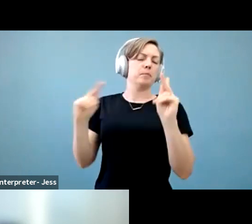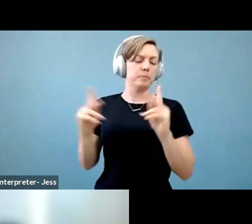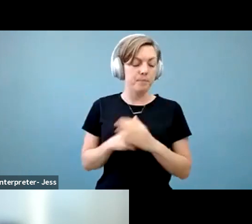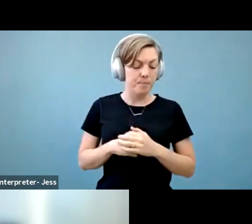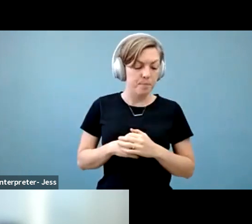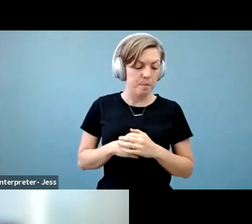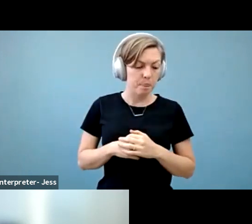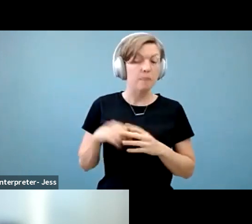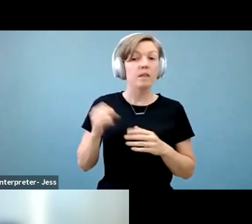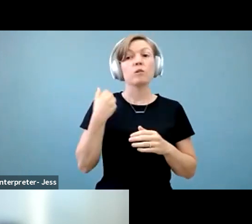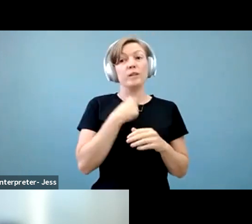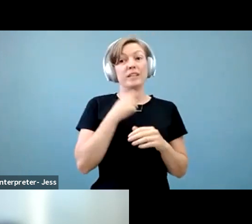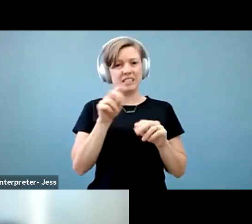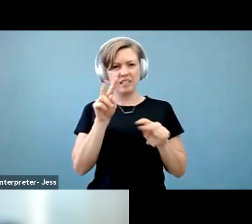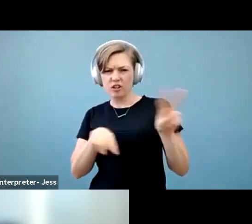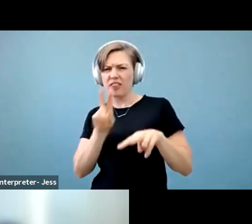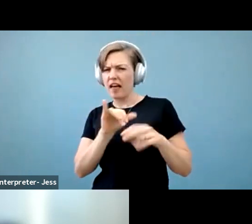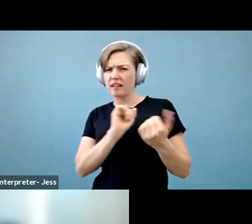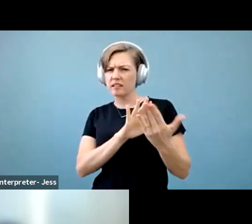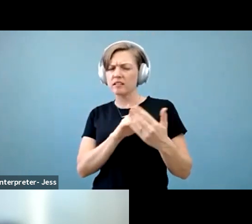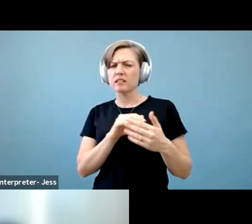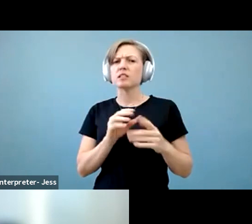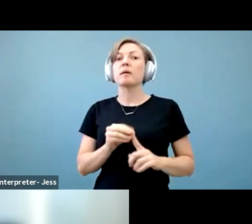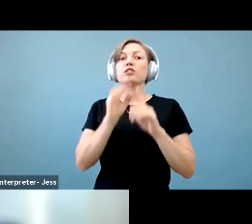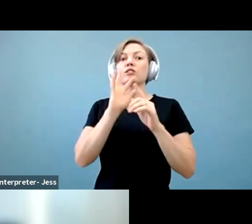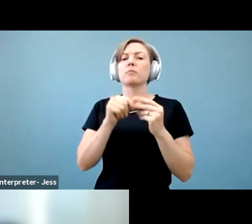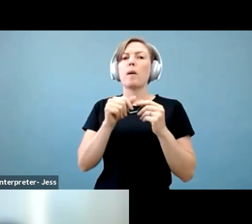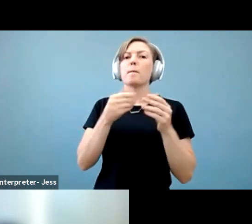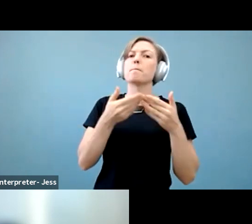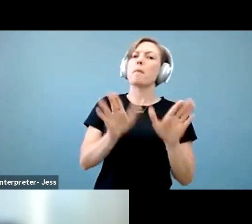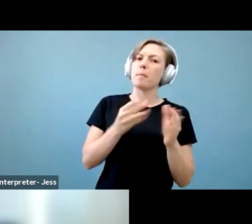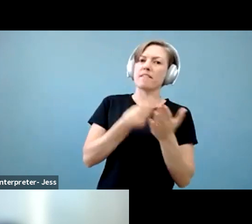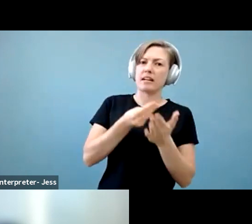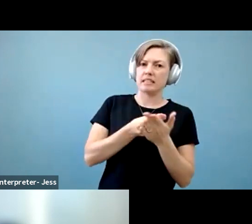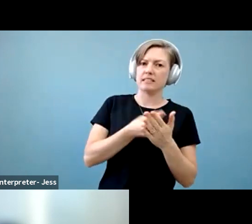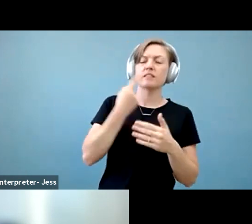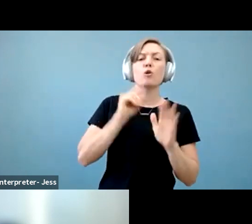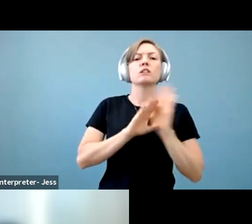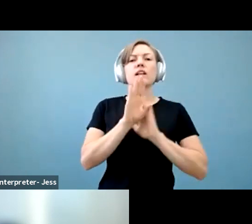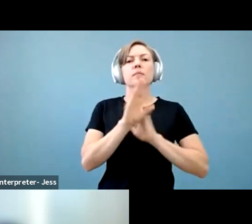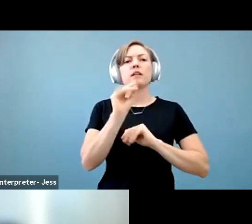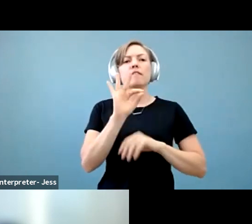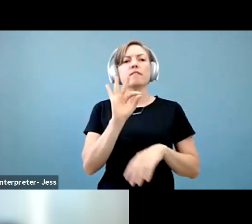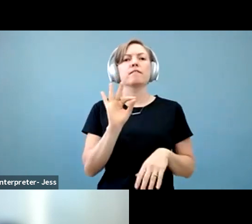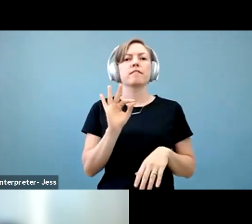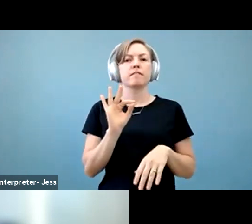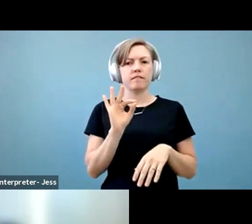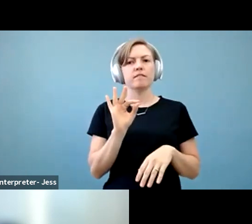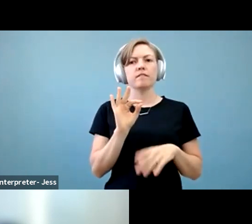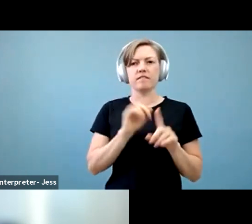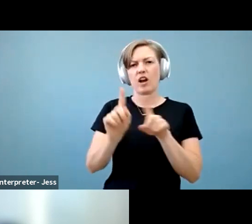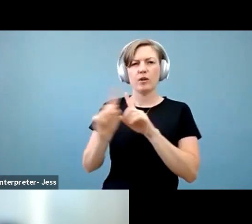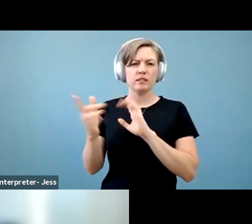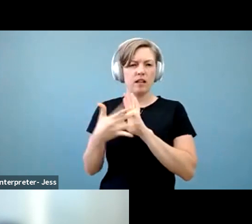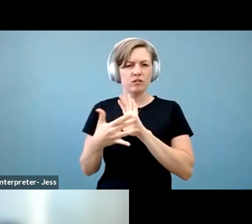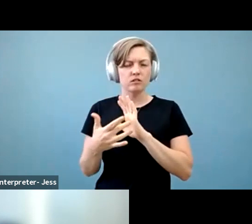think we need to look at that orientation, especially when we're talking about public funding for the development of various